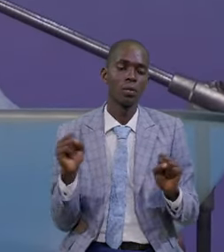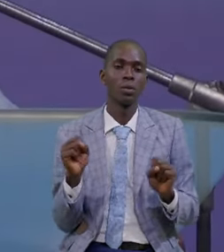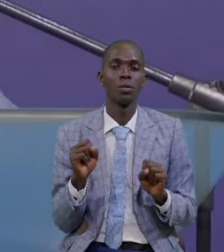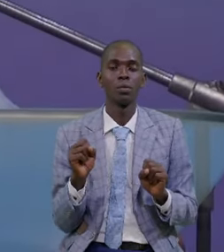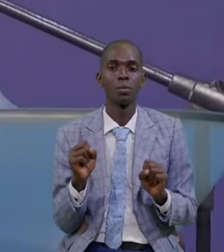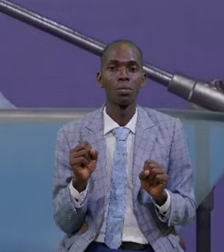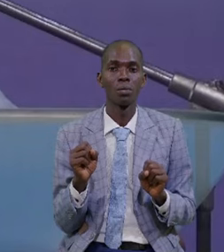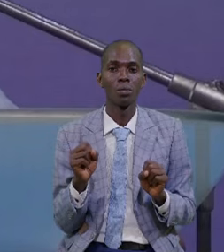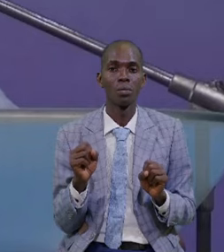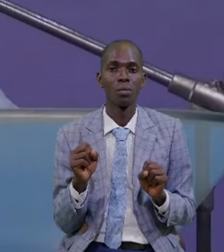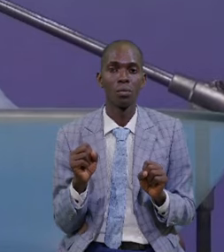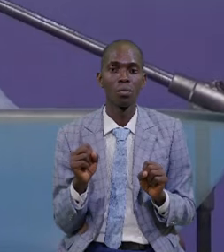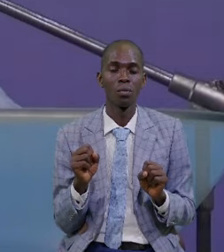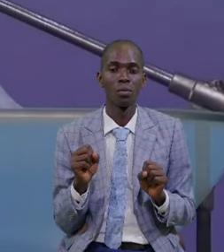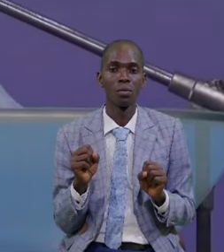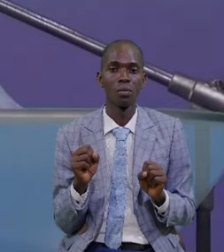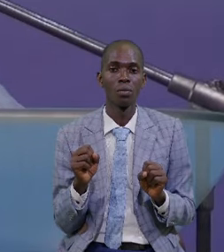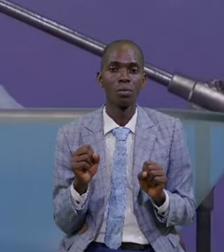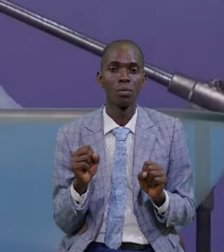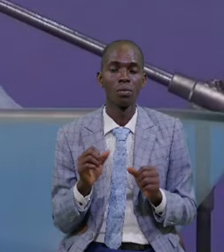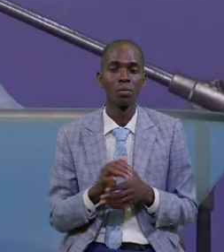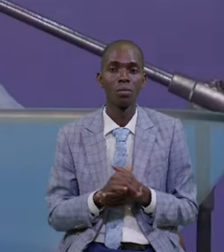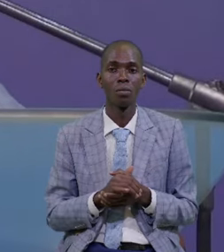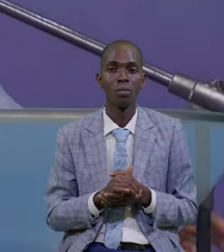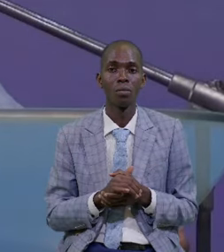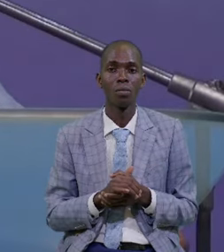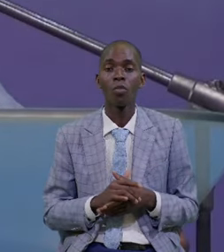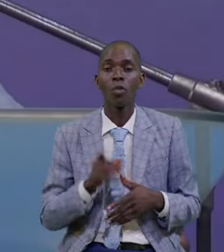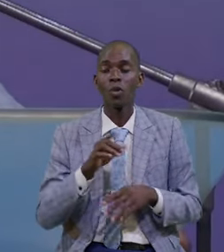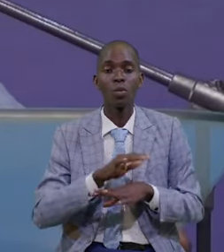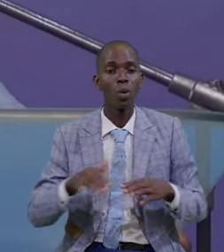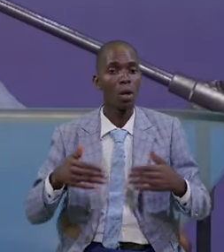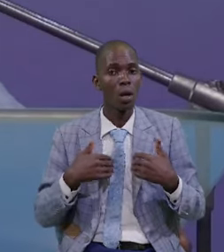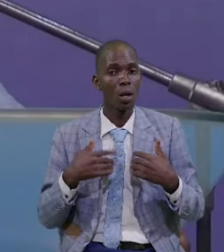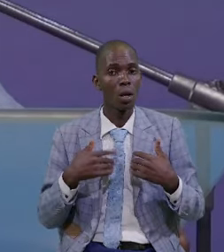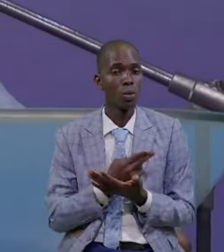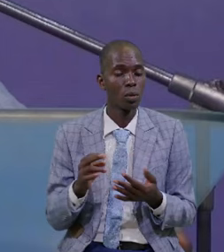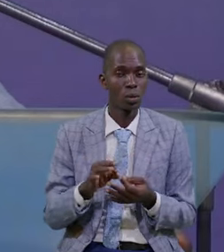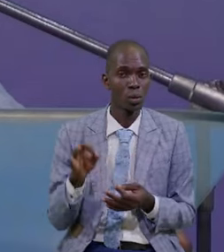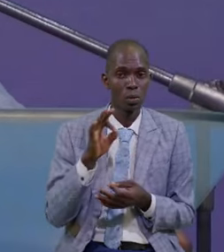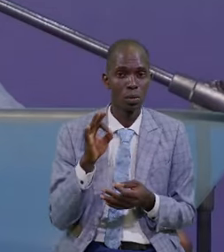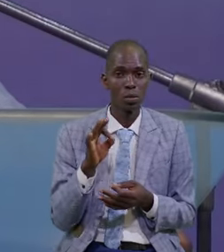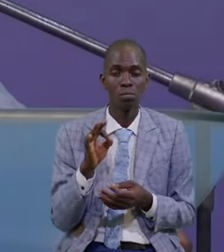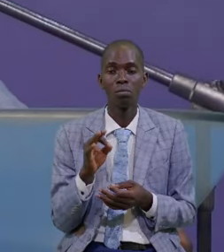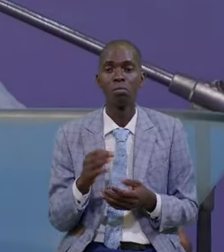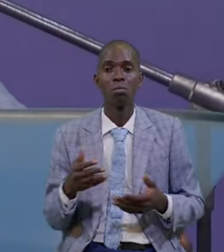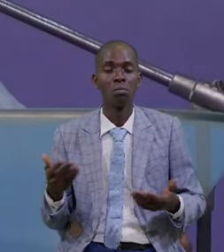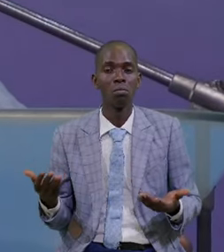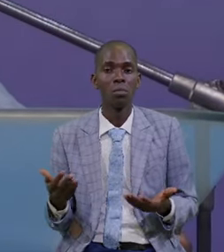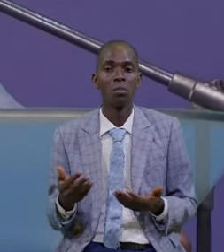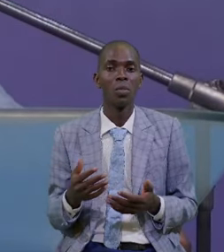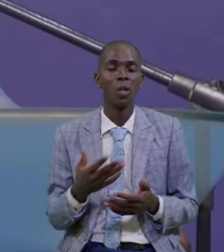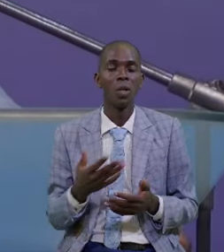salvation. You know, if you don't have the Holy Ghost, flatterers will suck